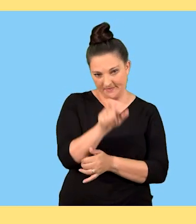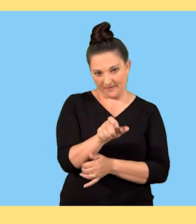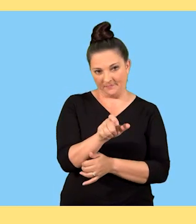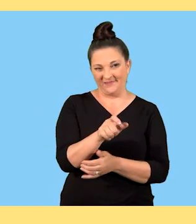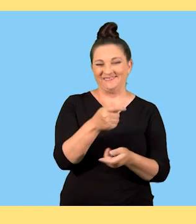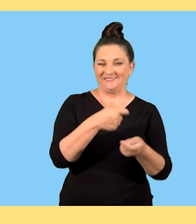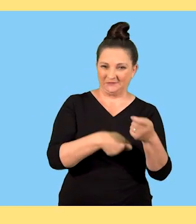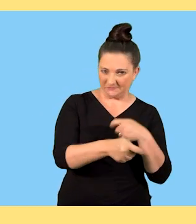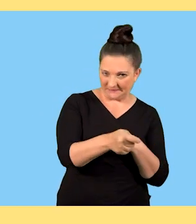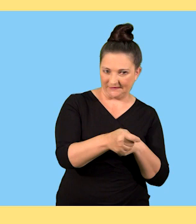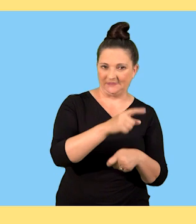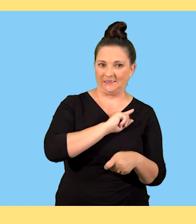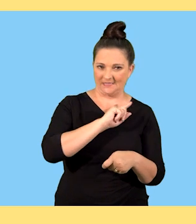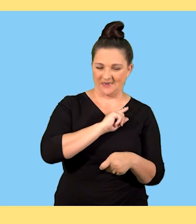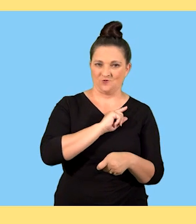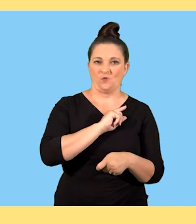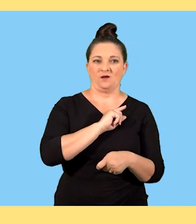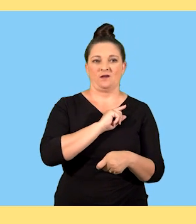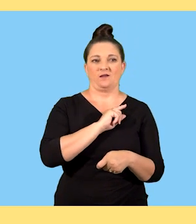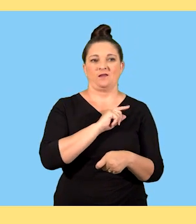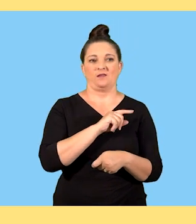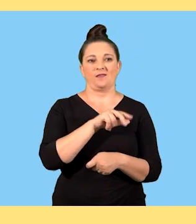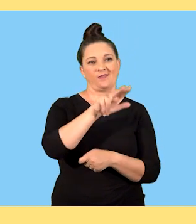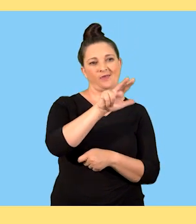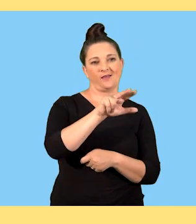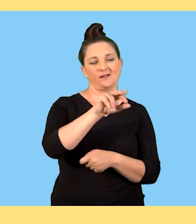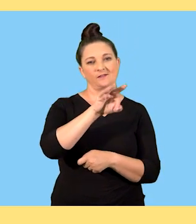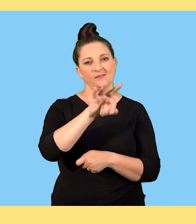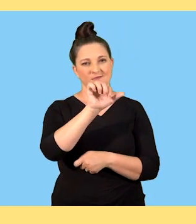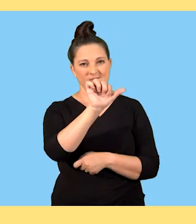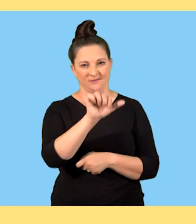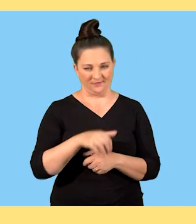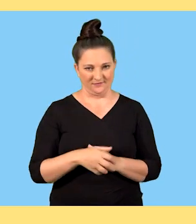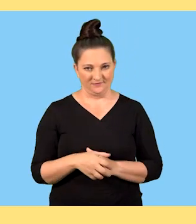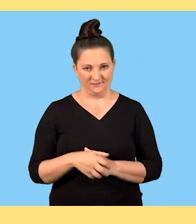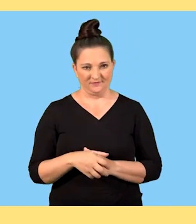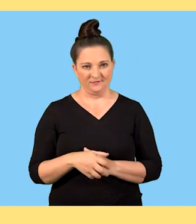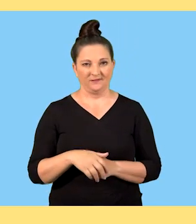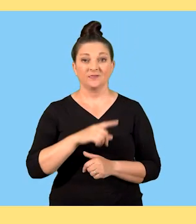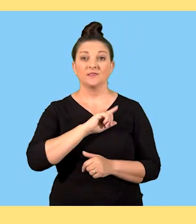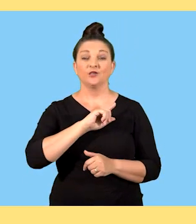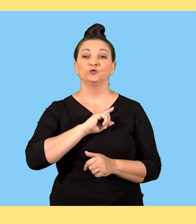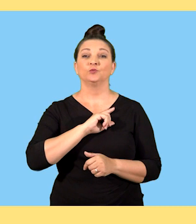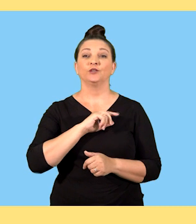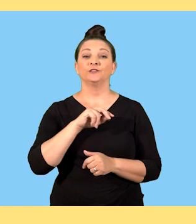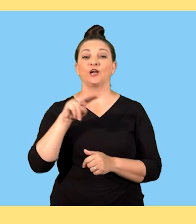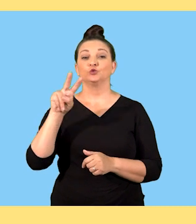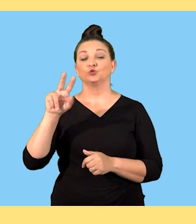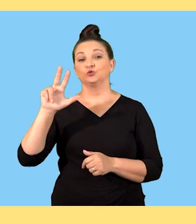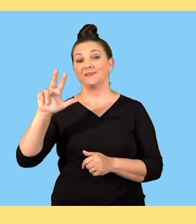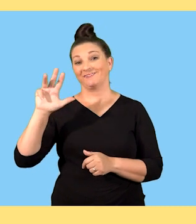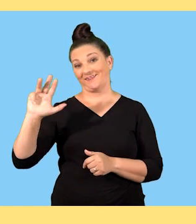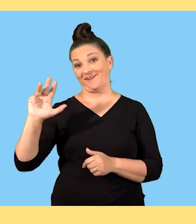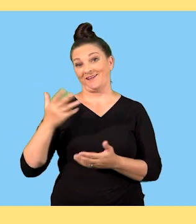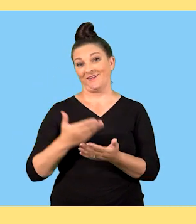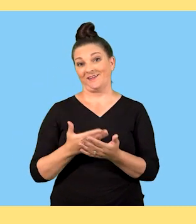bad debts are an expense. So you debit the amount. We had 836, which was in the pre-adjustment trial